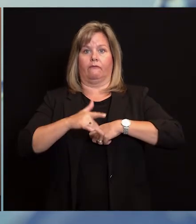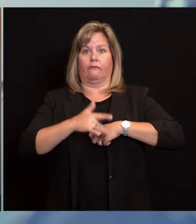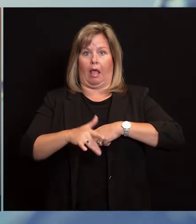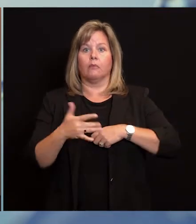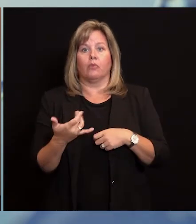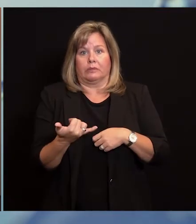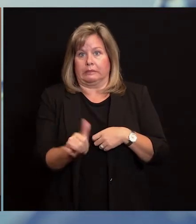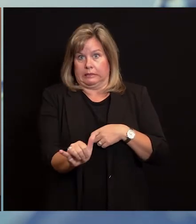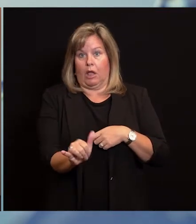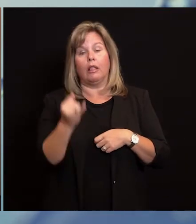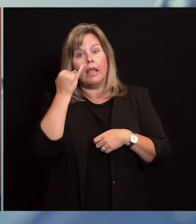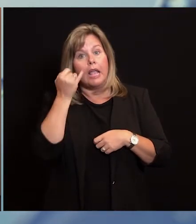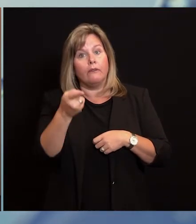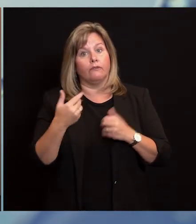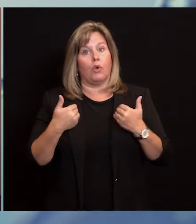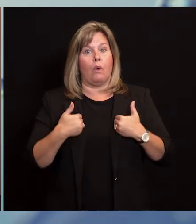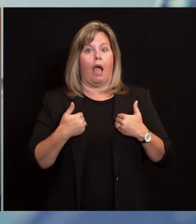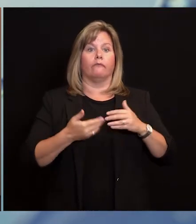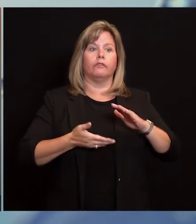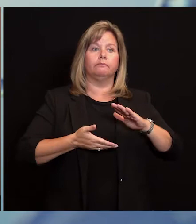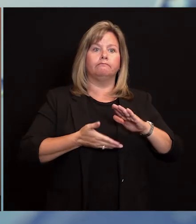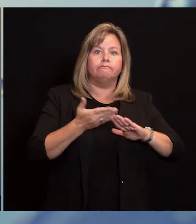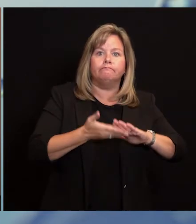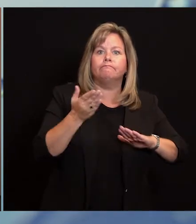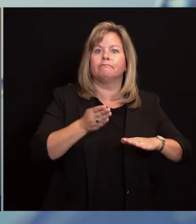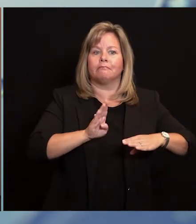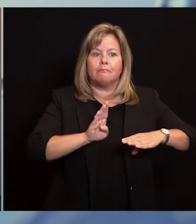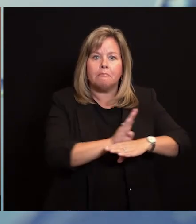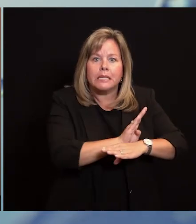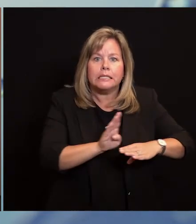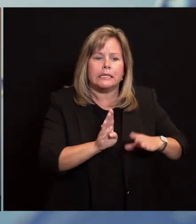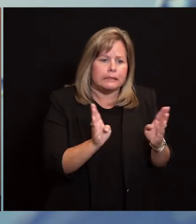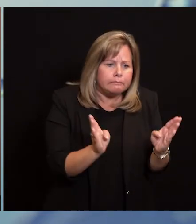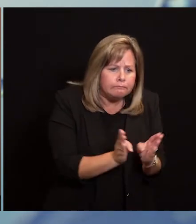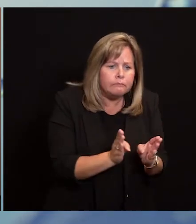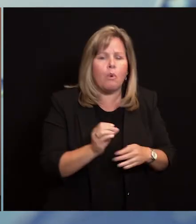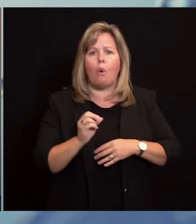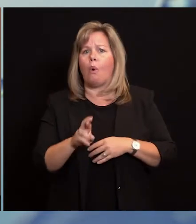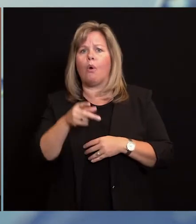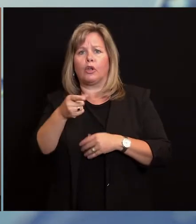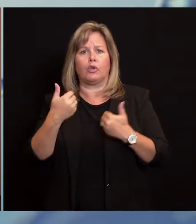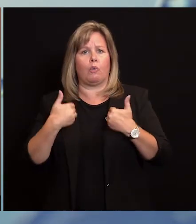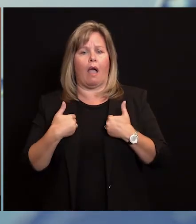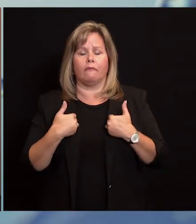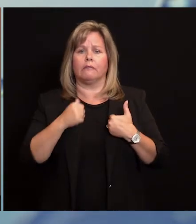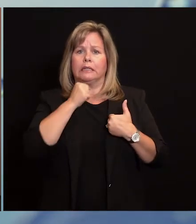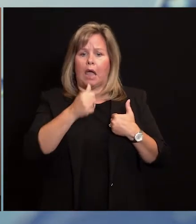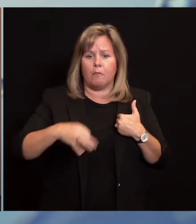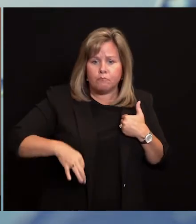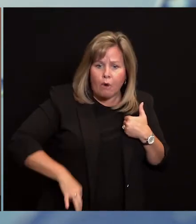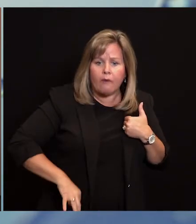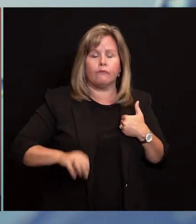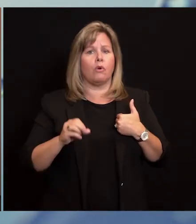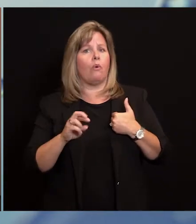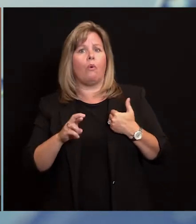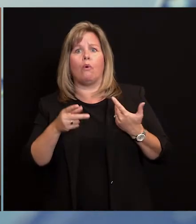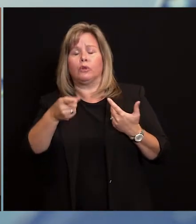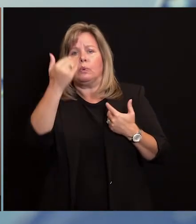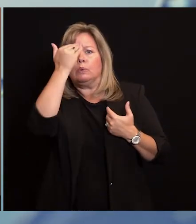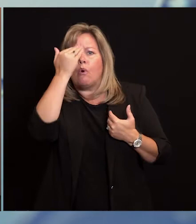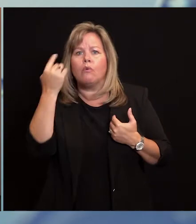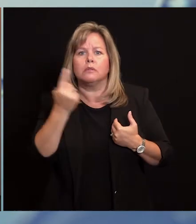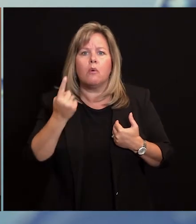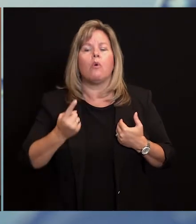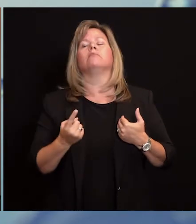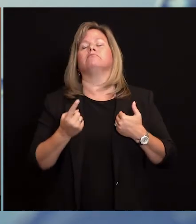or a nonprofit, or you have a friend or a neighbor who is running a business or a nonprofit like that, please let them know about